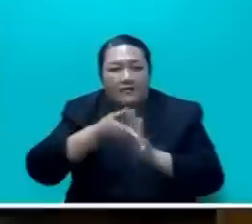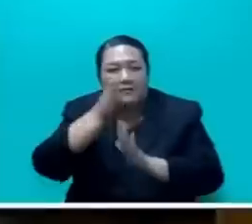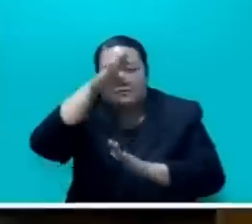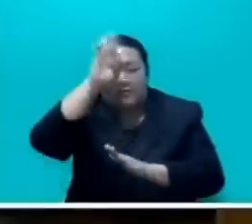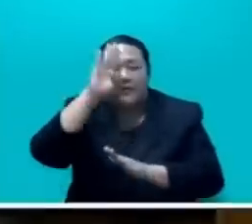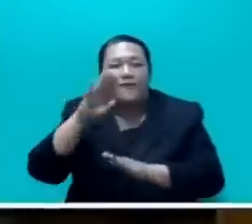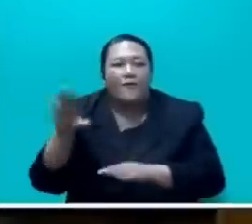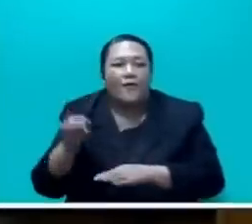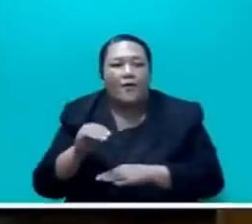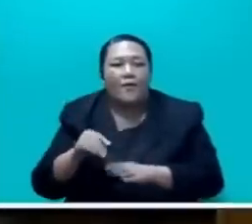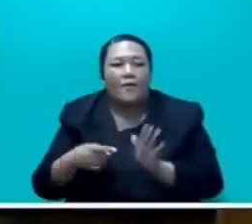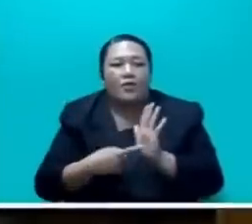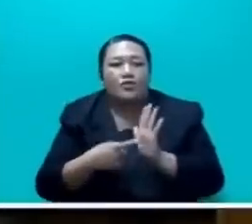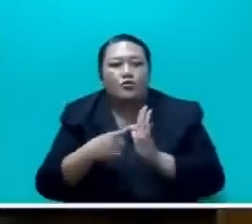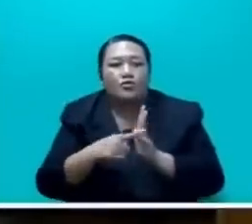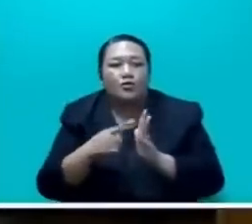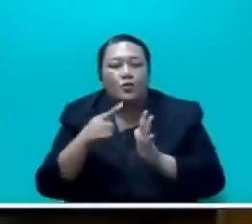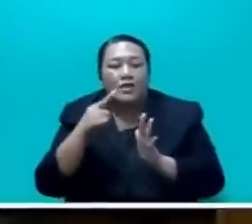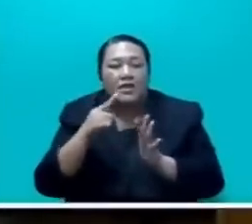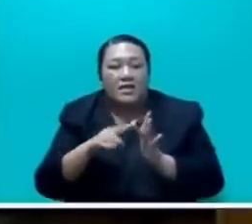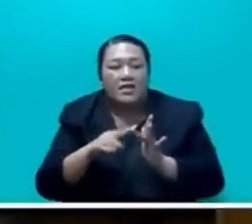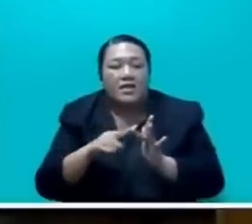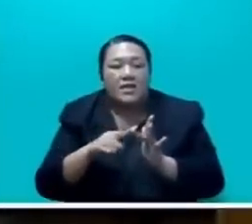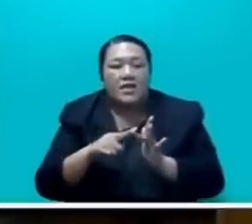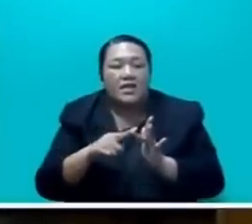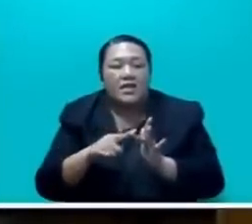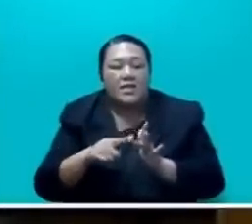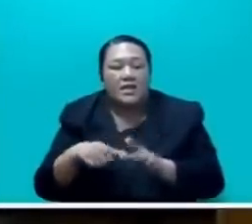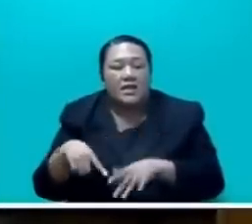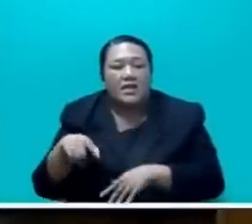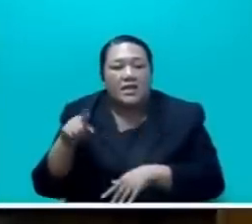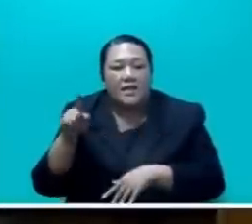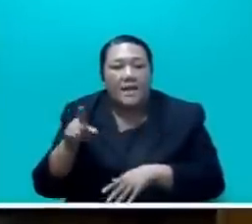And you are the Turang Balti.